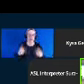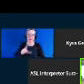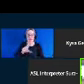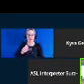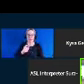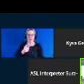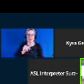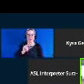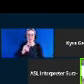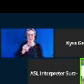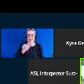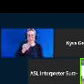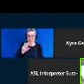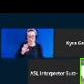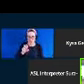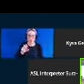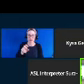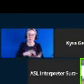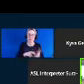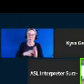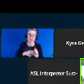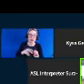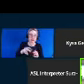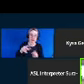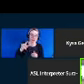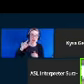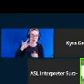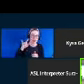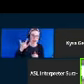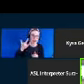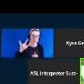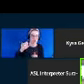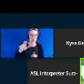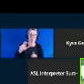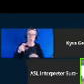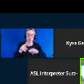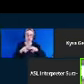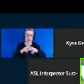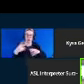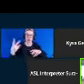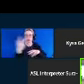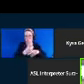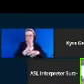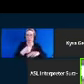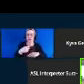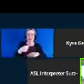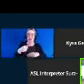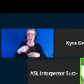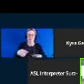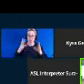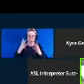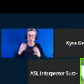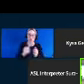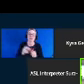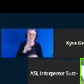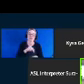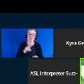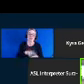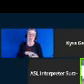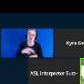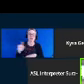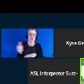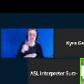Act response, which would be an aviation or a rail disaster. And that's with the National Transportation Safety Board. We have a